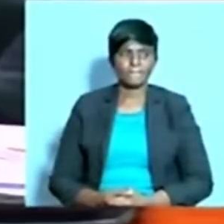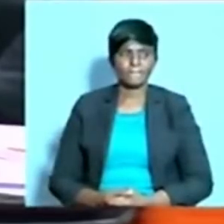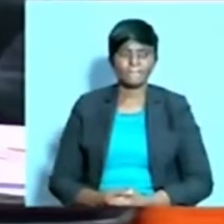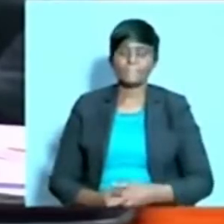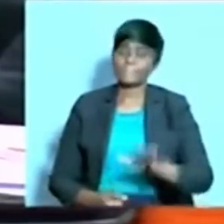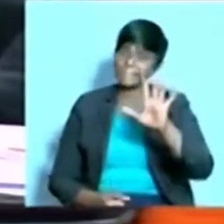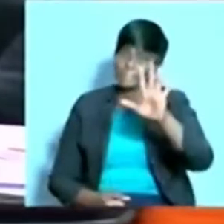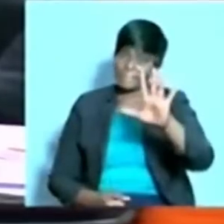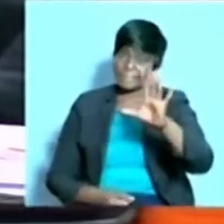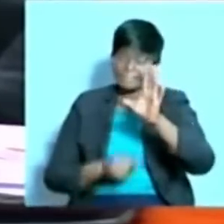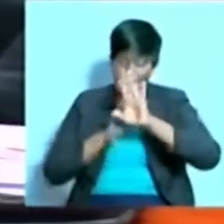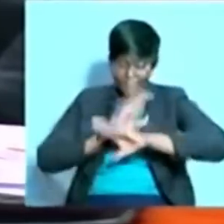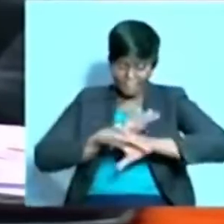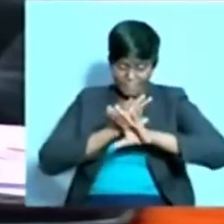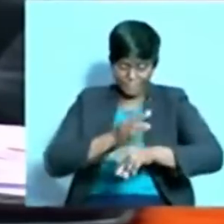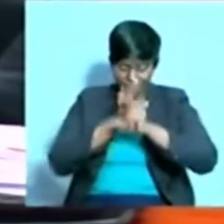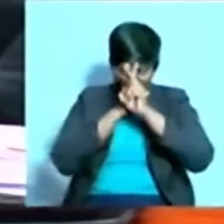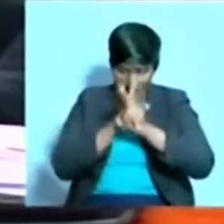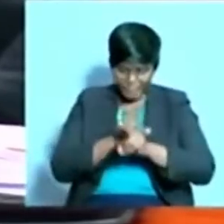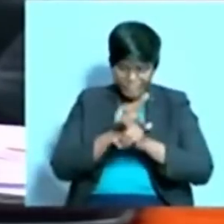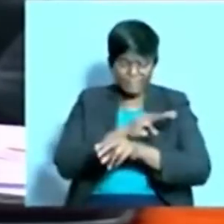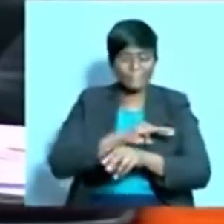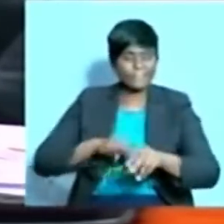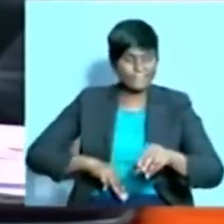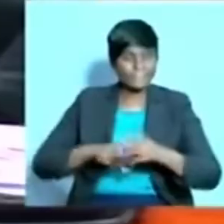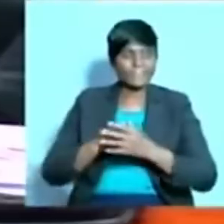So, honorable members,